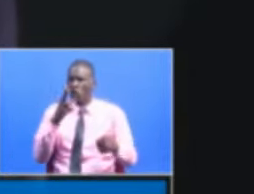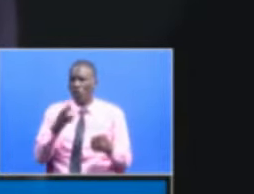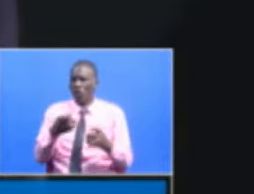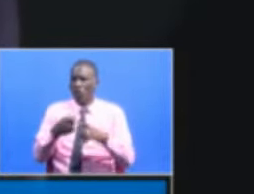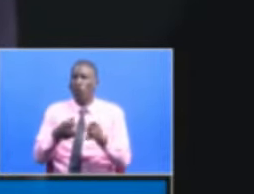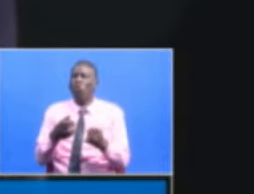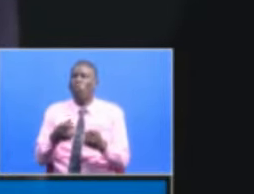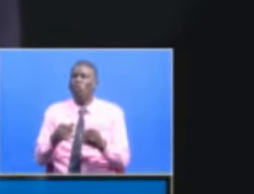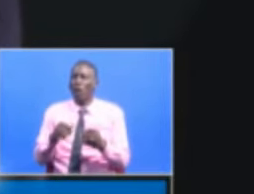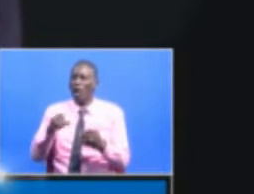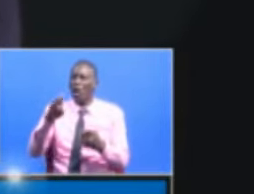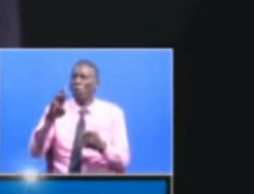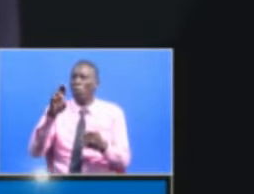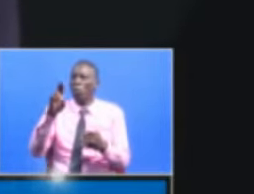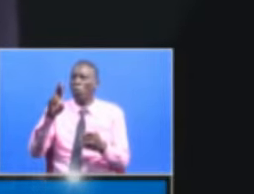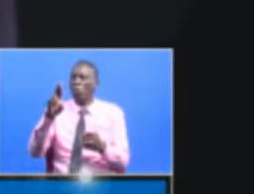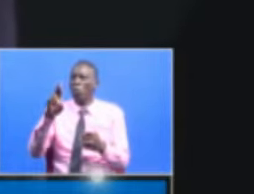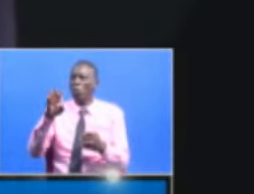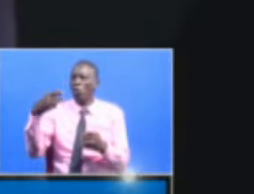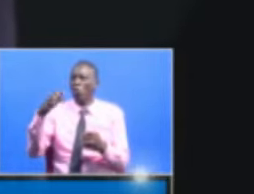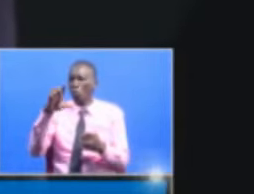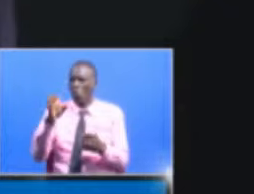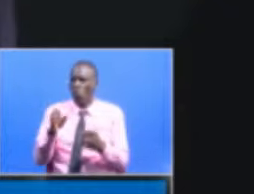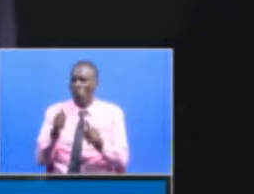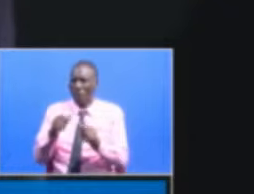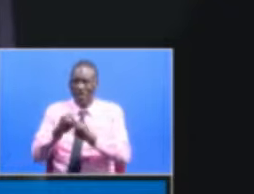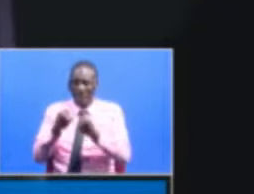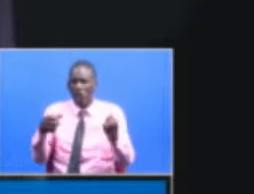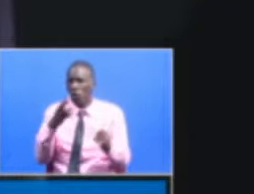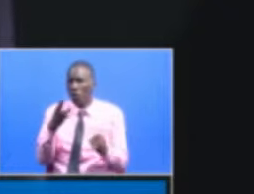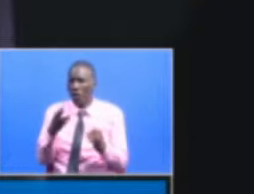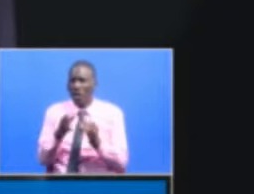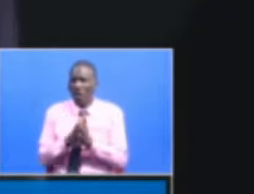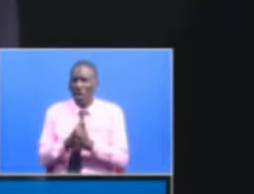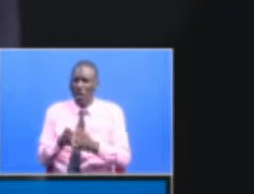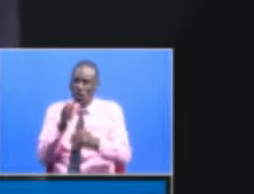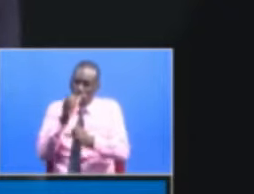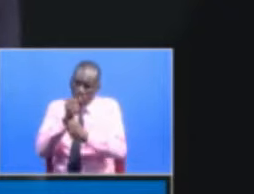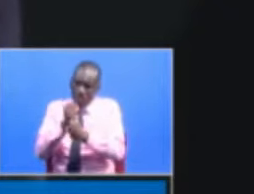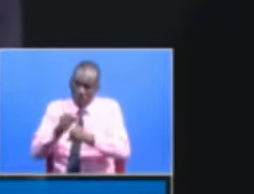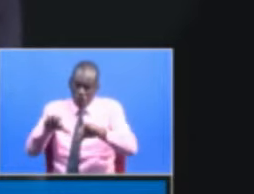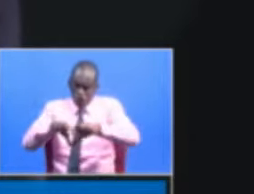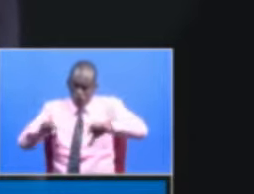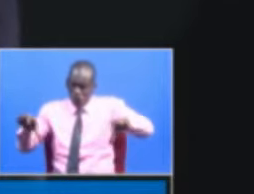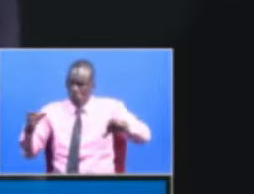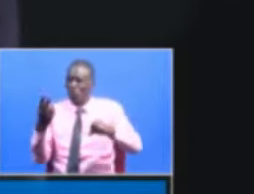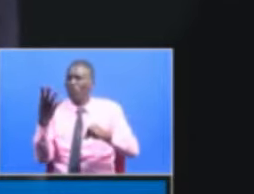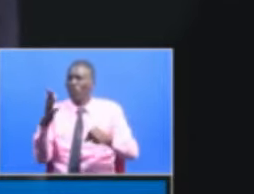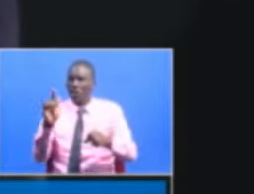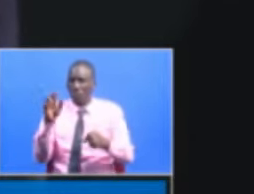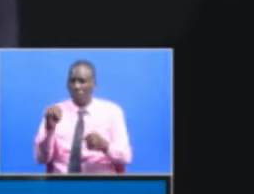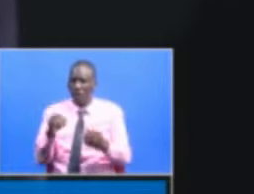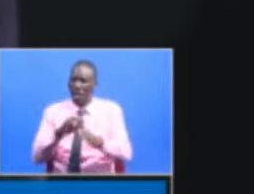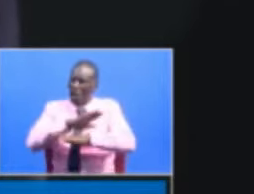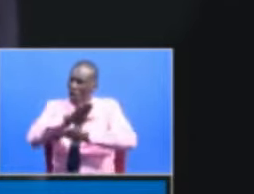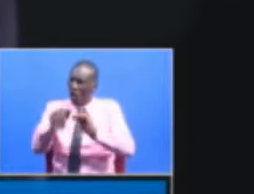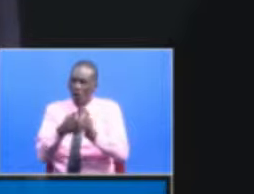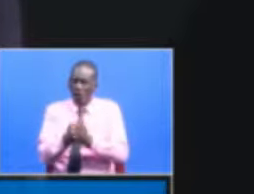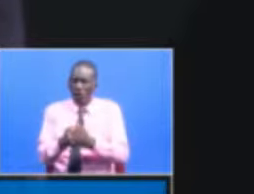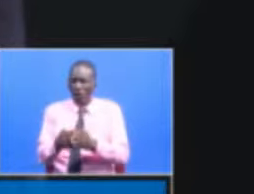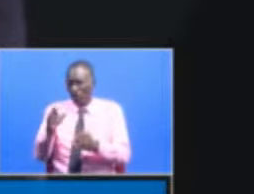fresh water, and we took it up to 25 kilometers. and all the village along the way, around five